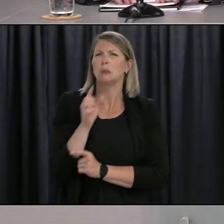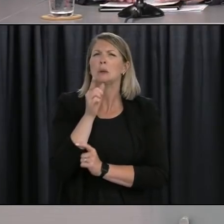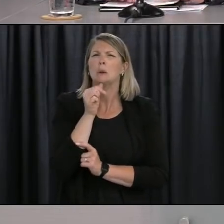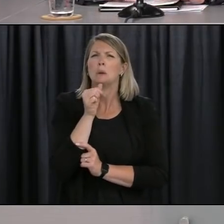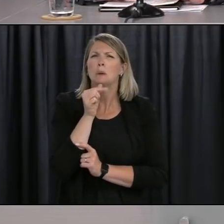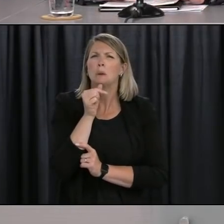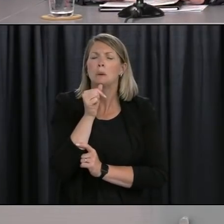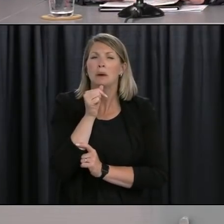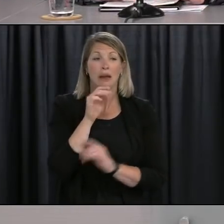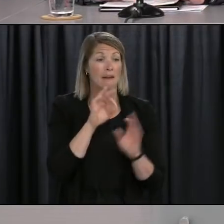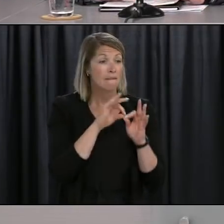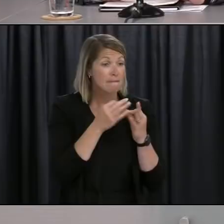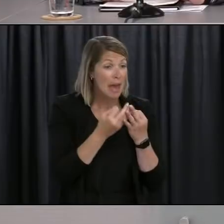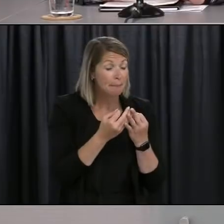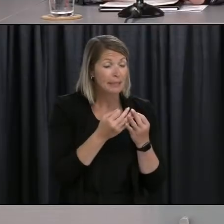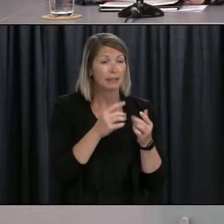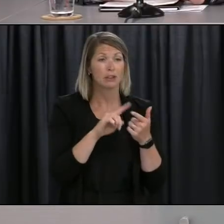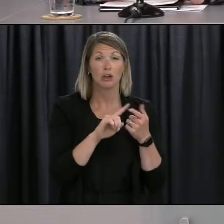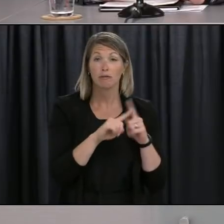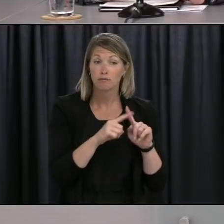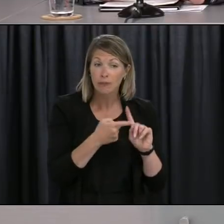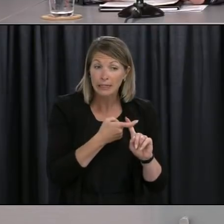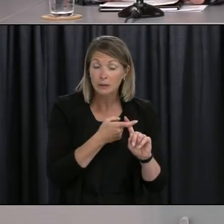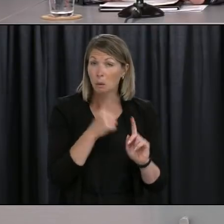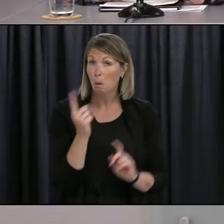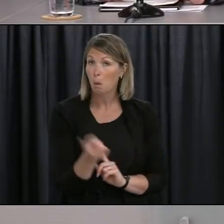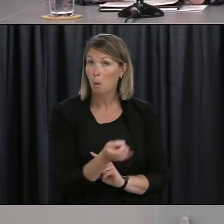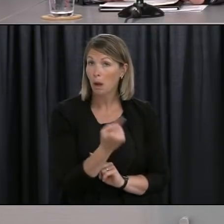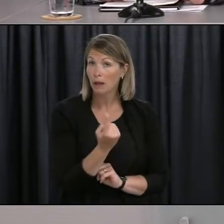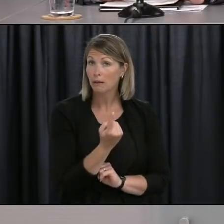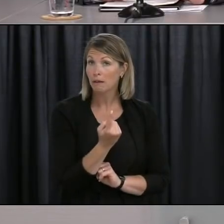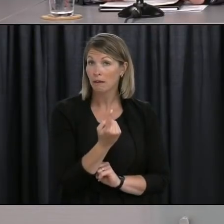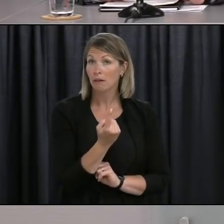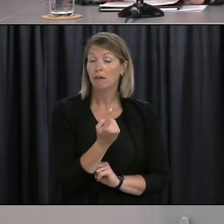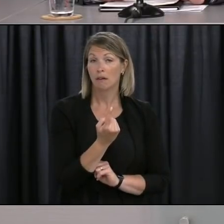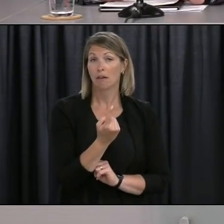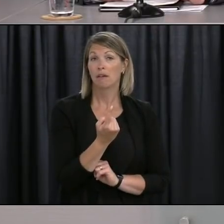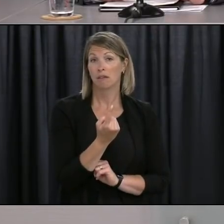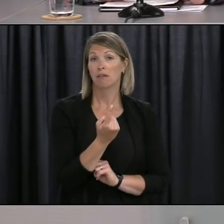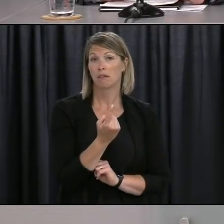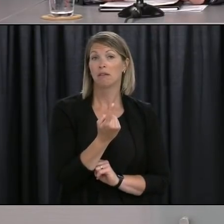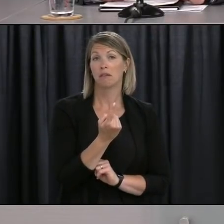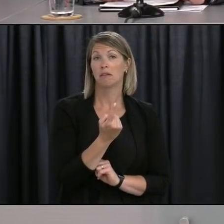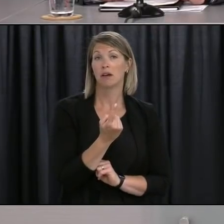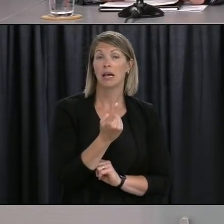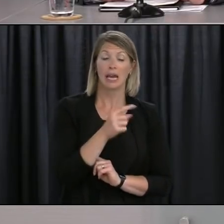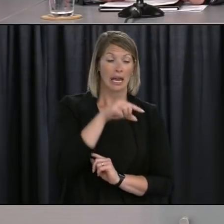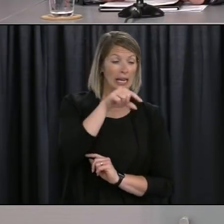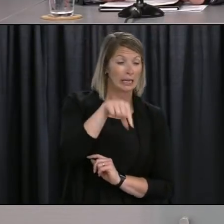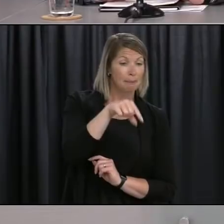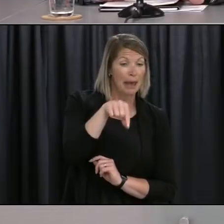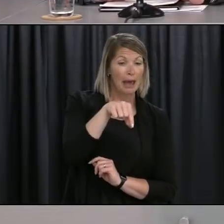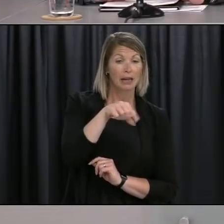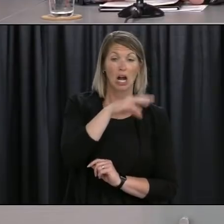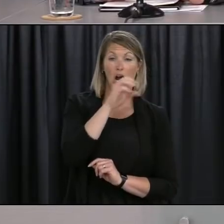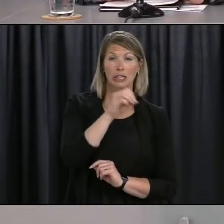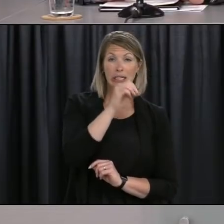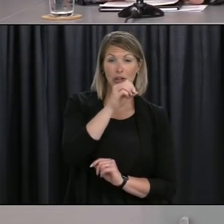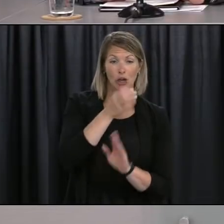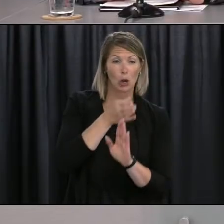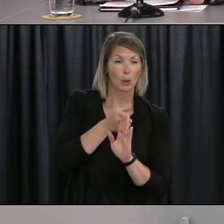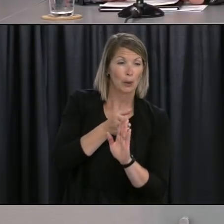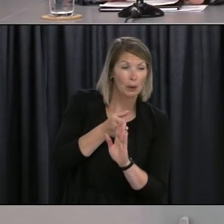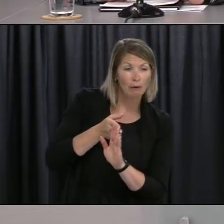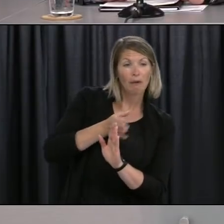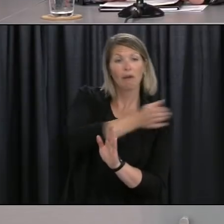it anybody? And again, even people who are coming from areas like Ontario or Quebec, where there's